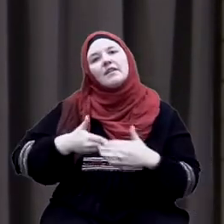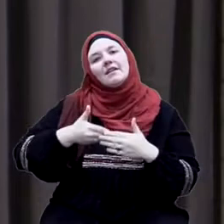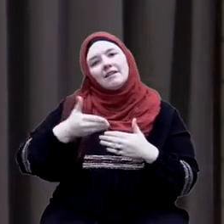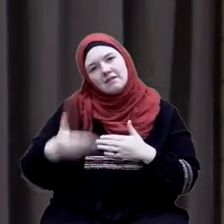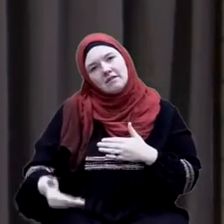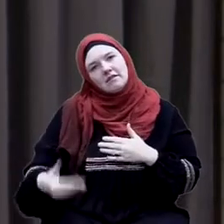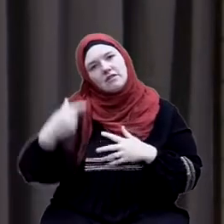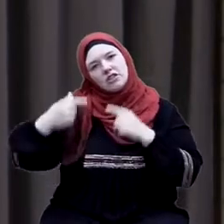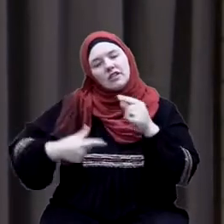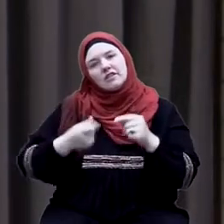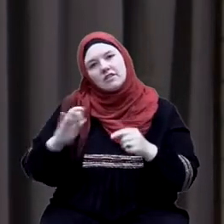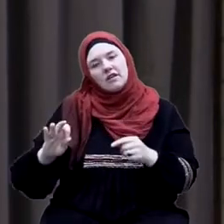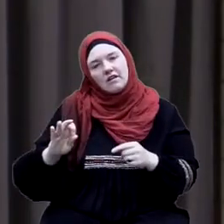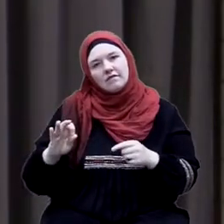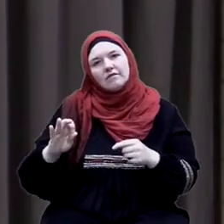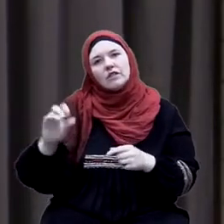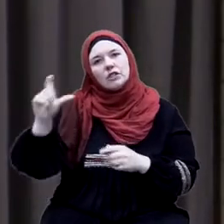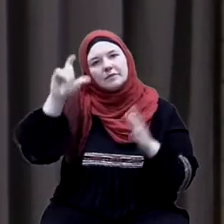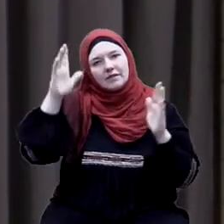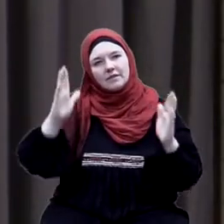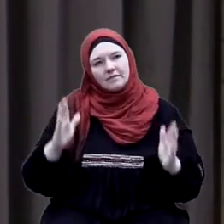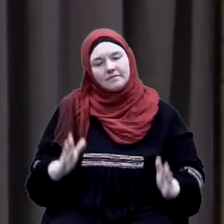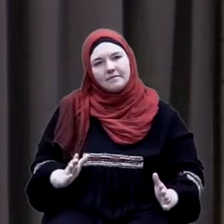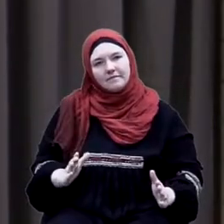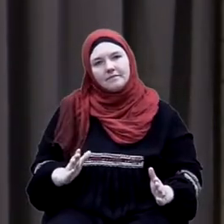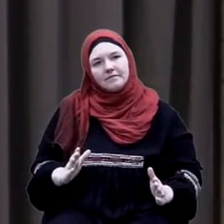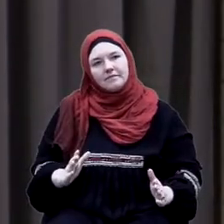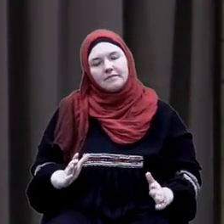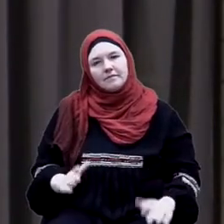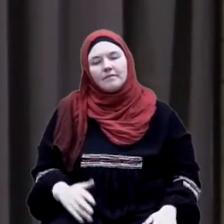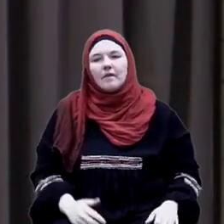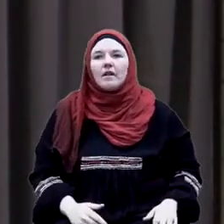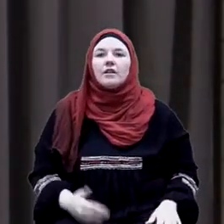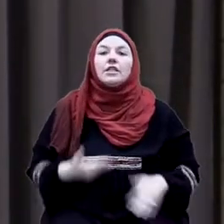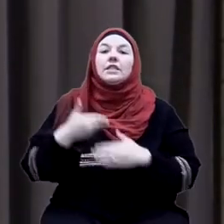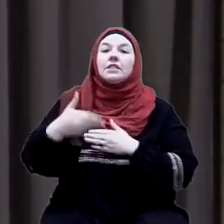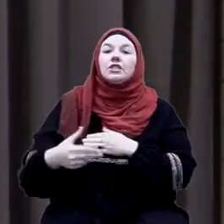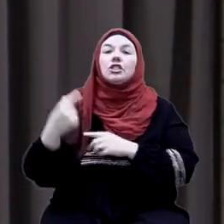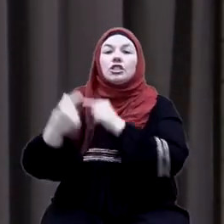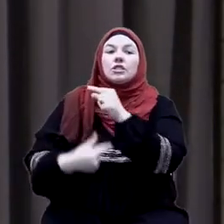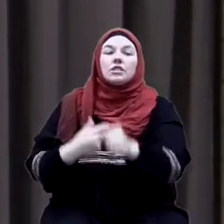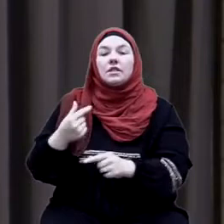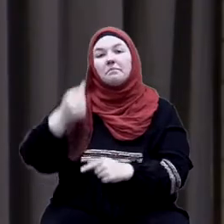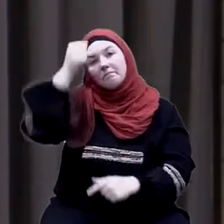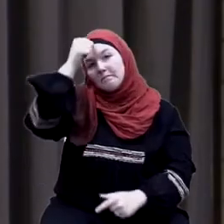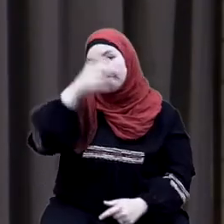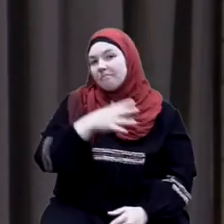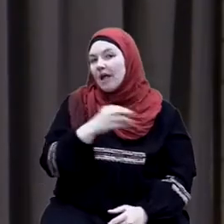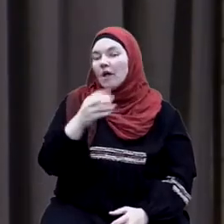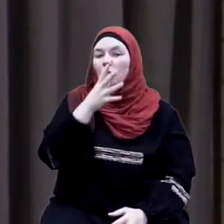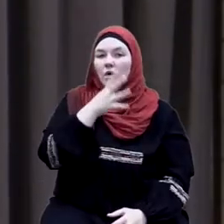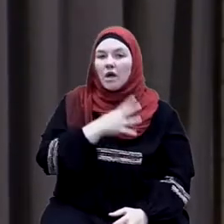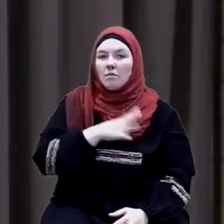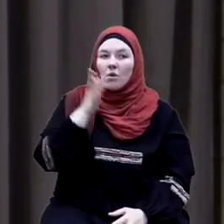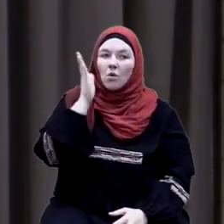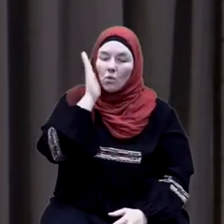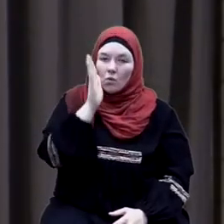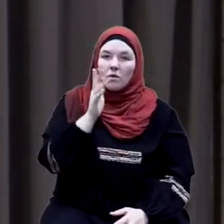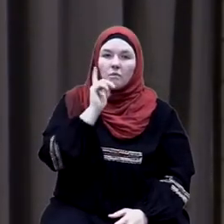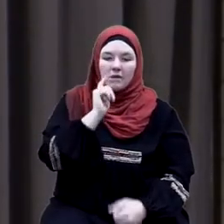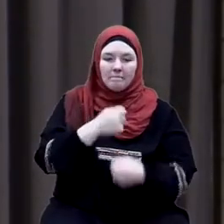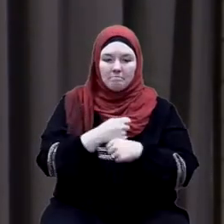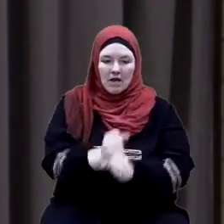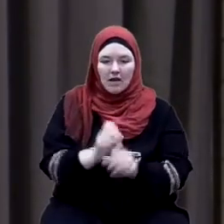of institutions, the next generation of mosques, the next generation of men and women who will form the